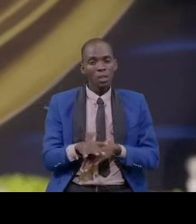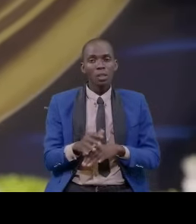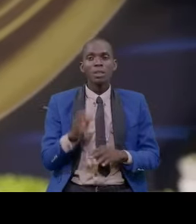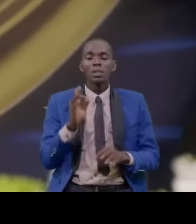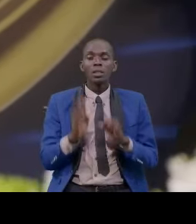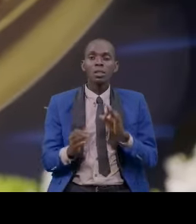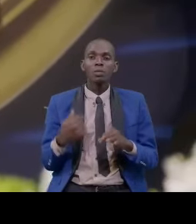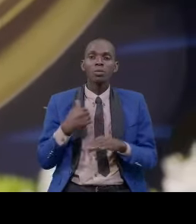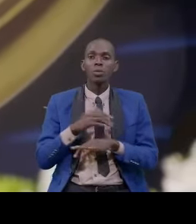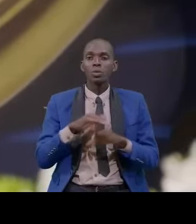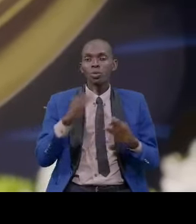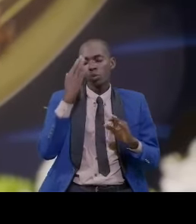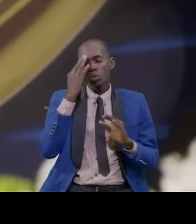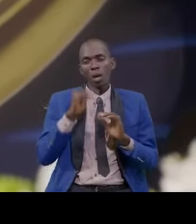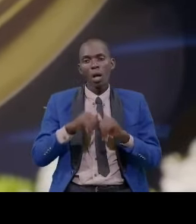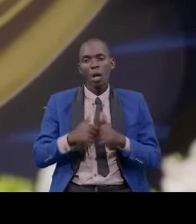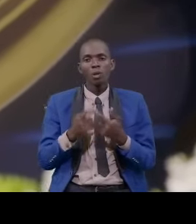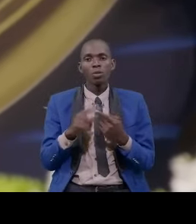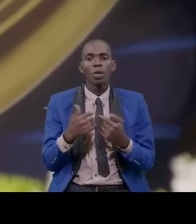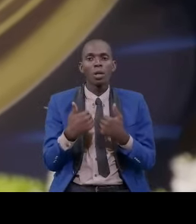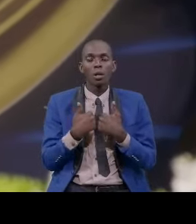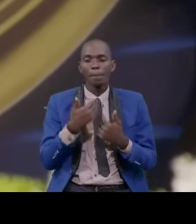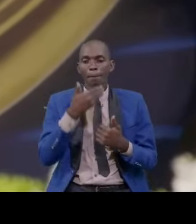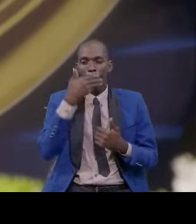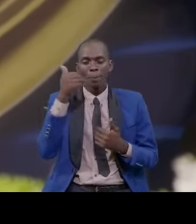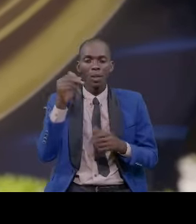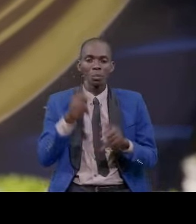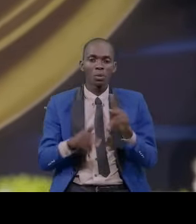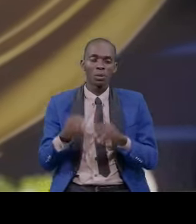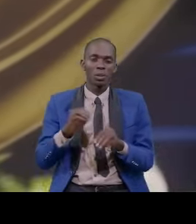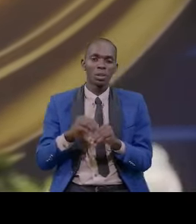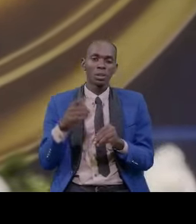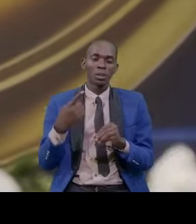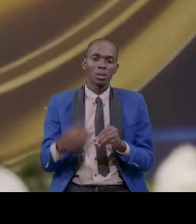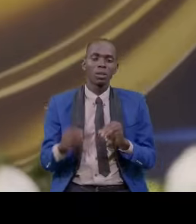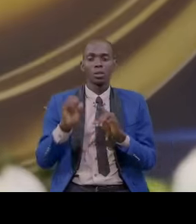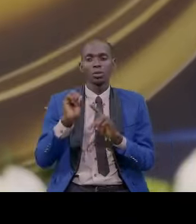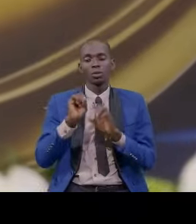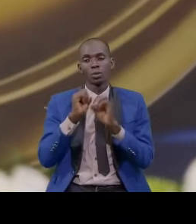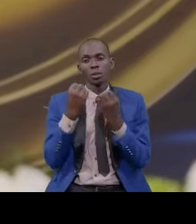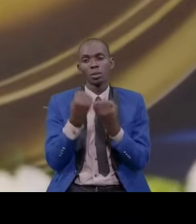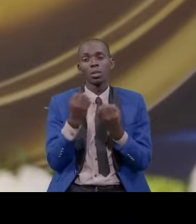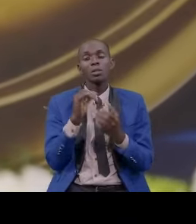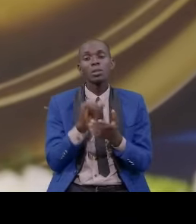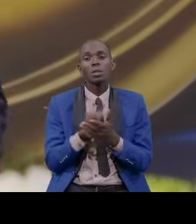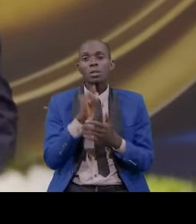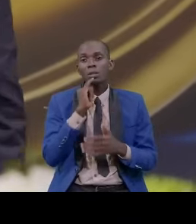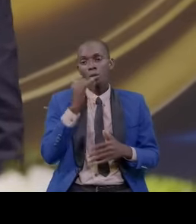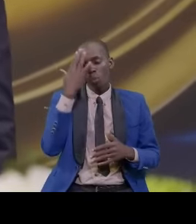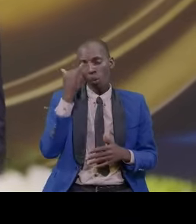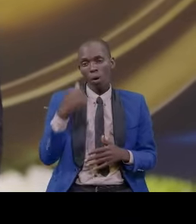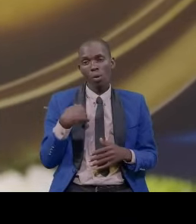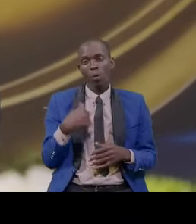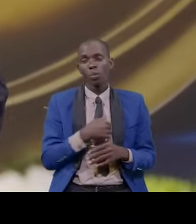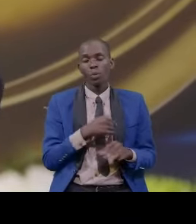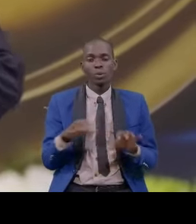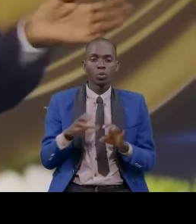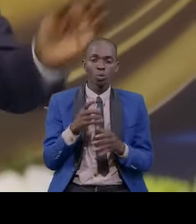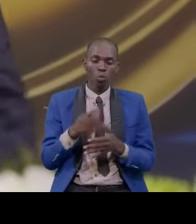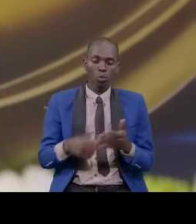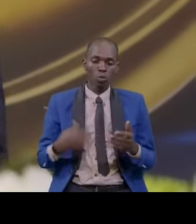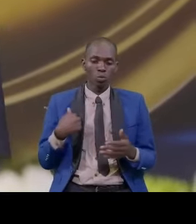better people in society. That's why we're doing what we're doing, the change